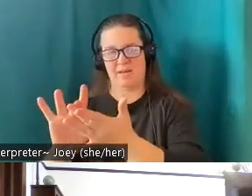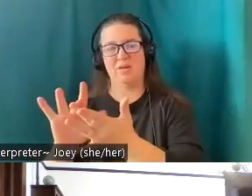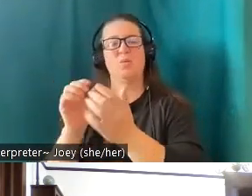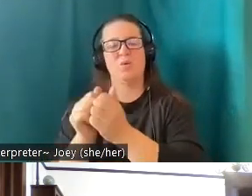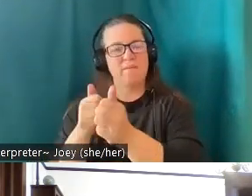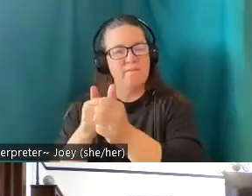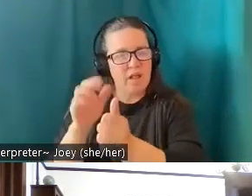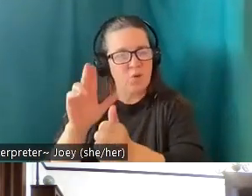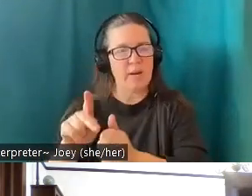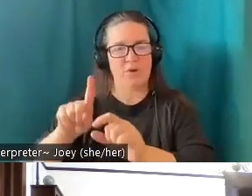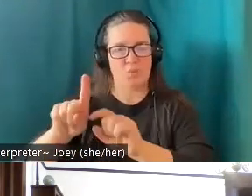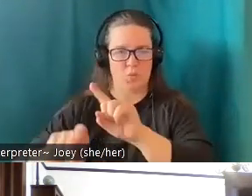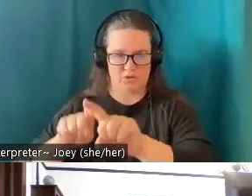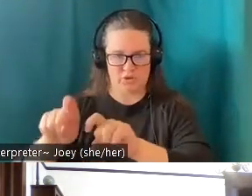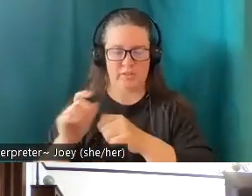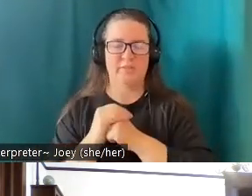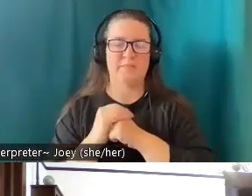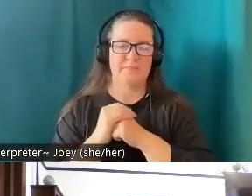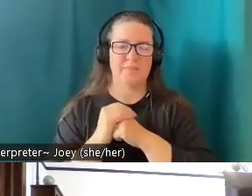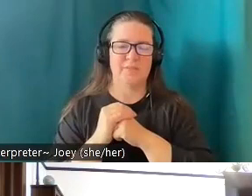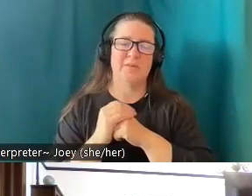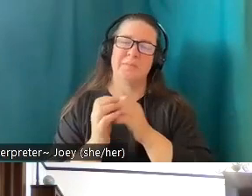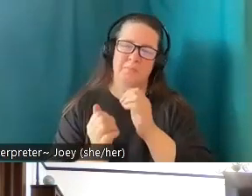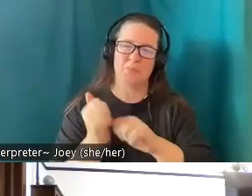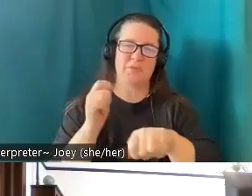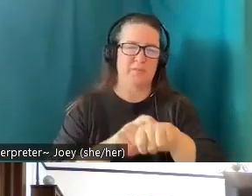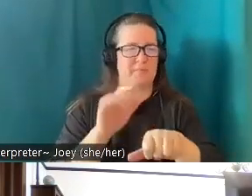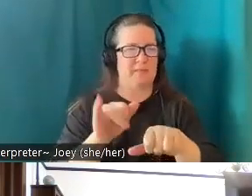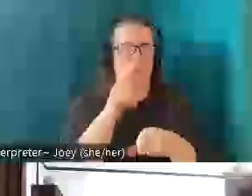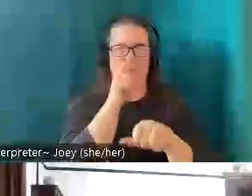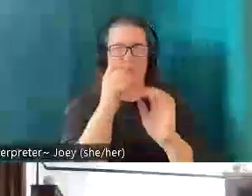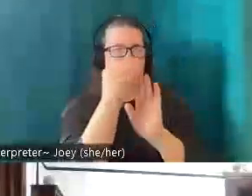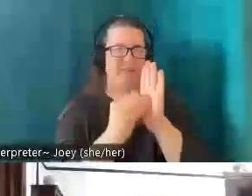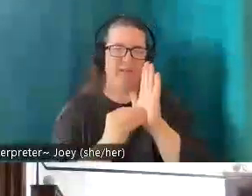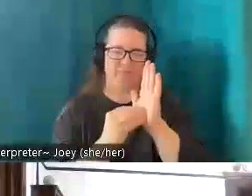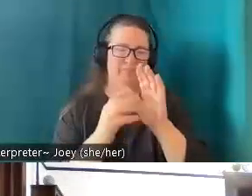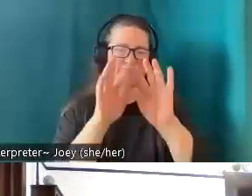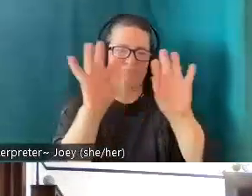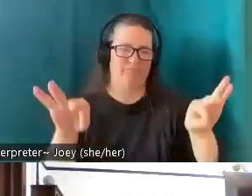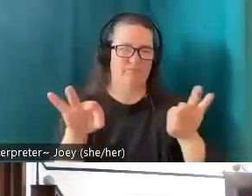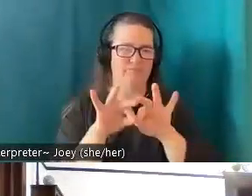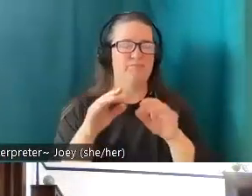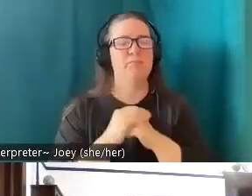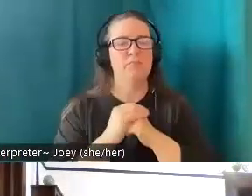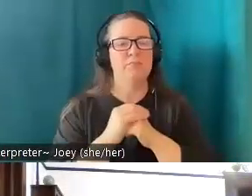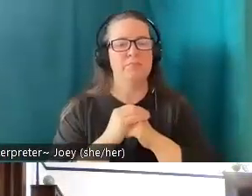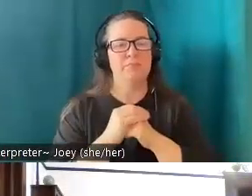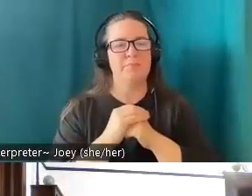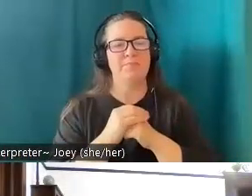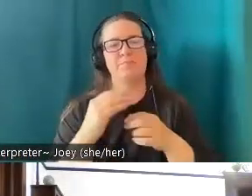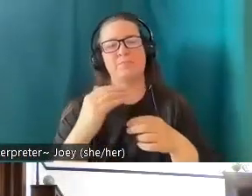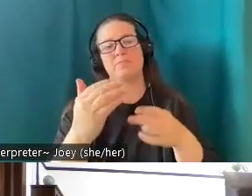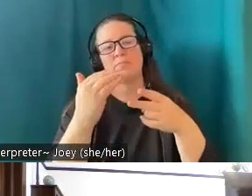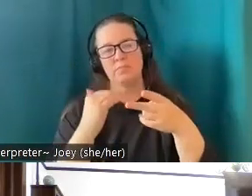be the contact information of the person filling out the application. We also have space for a secondary